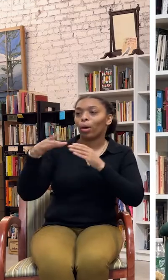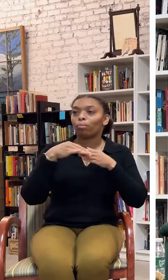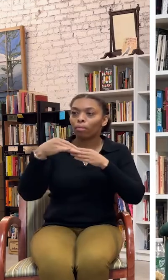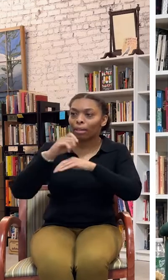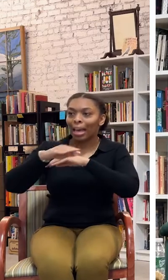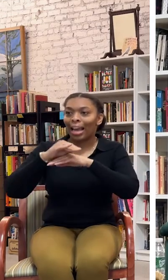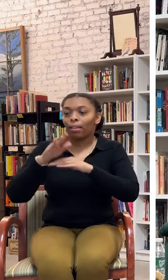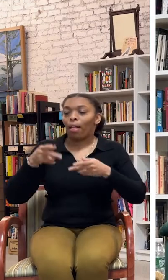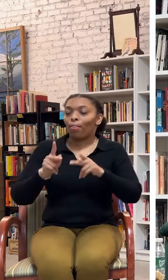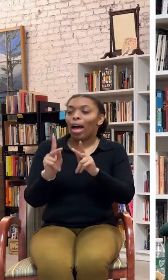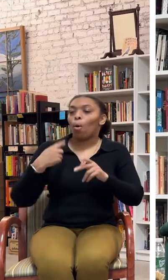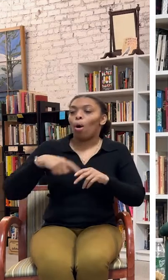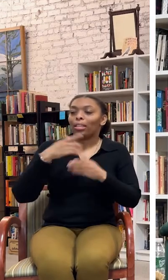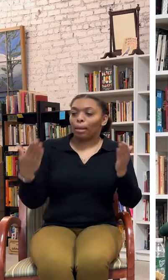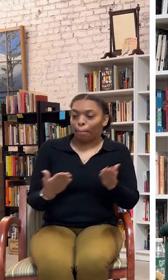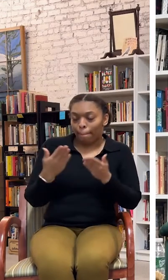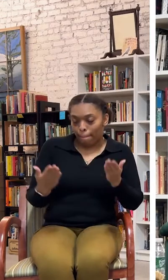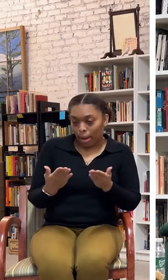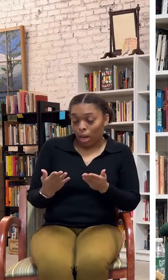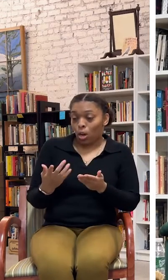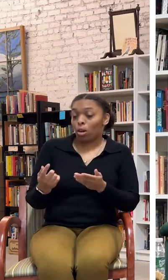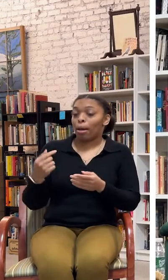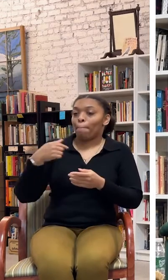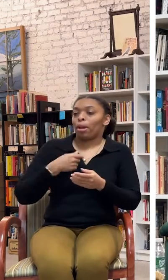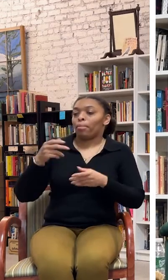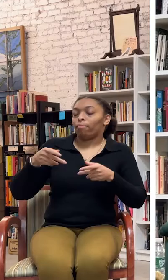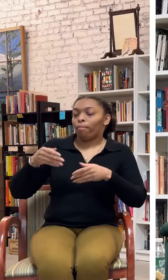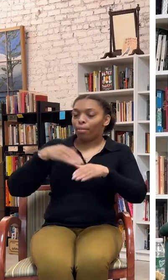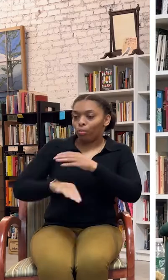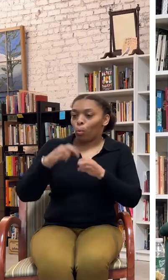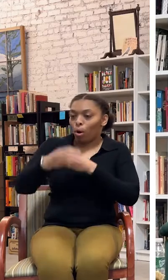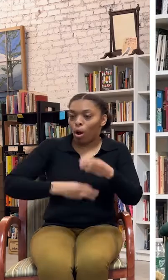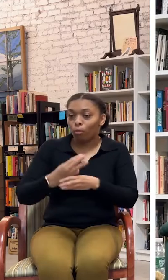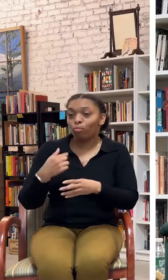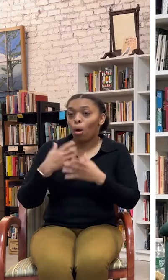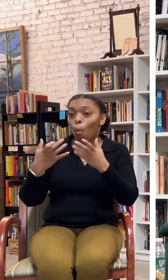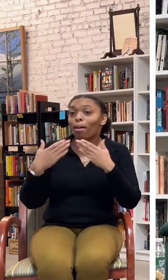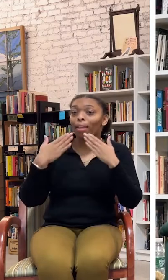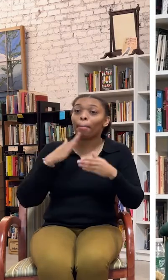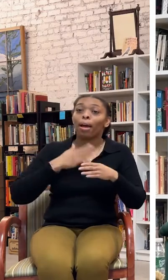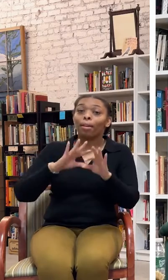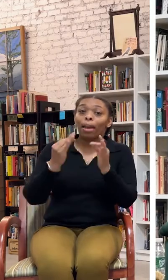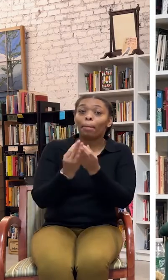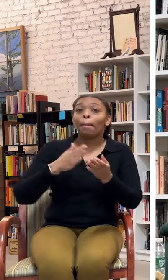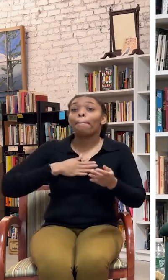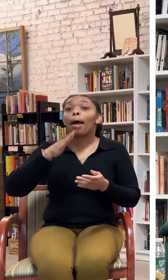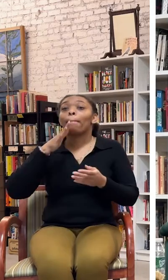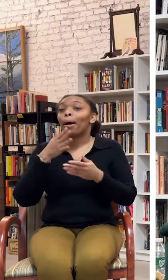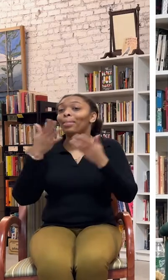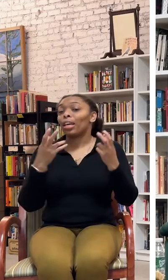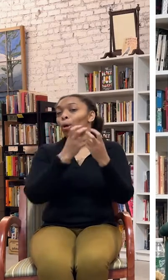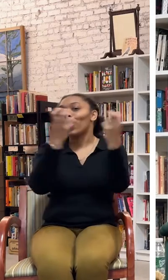is what has allowed this to be, for me to be in the world. I want to thank my family. My mom who's in the second row,